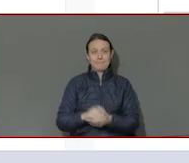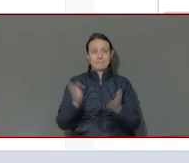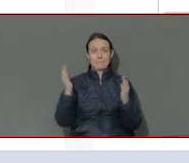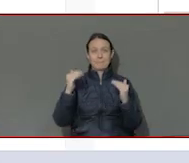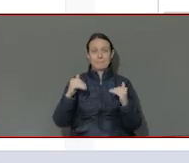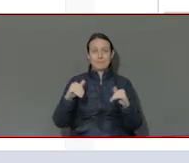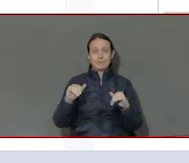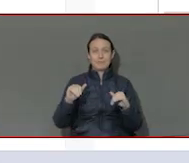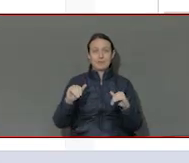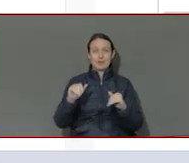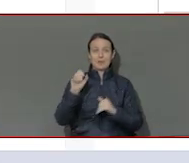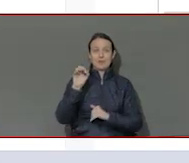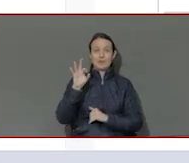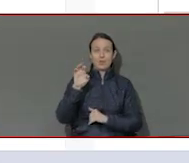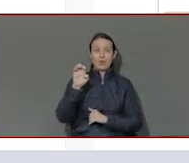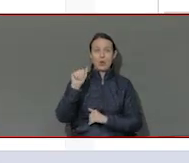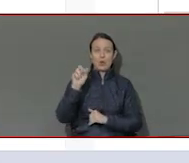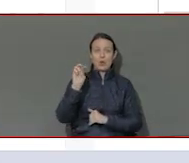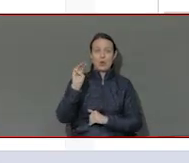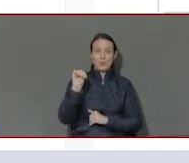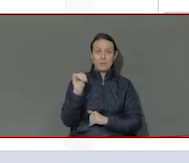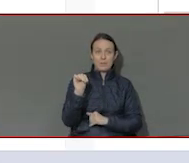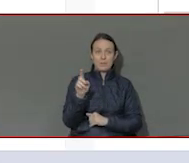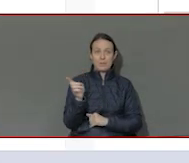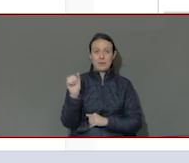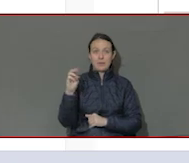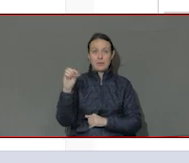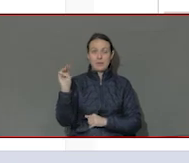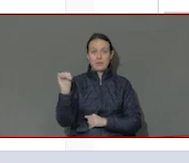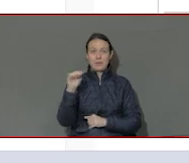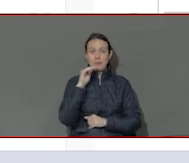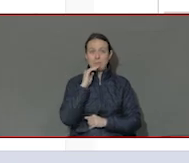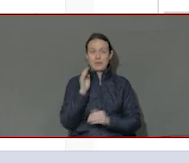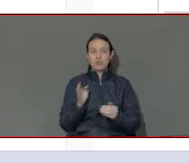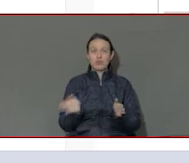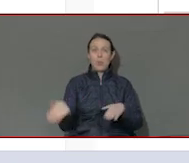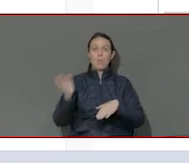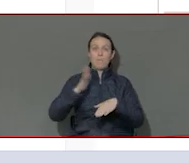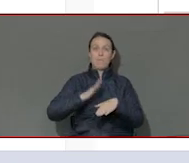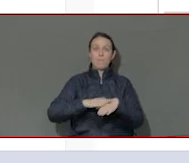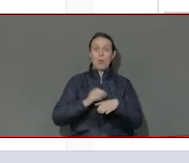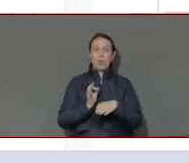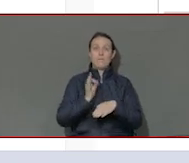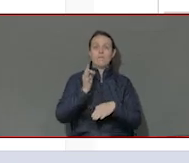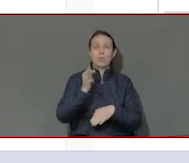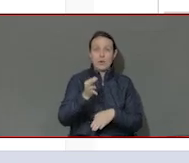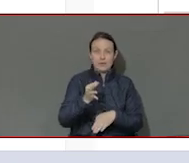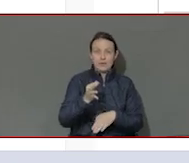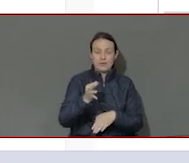magnum for humans, please remember, more forward position. For African